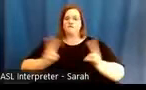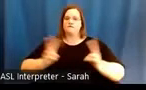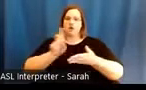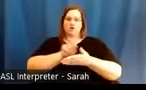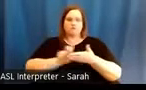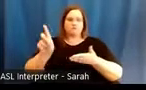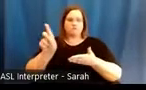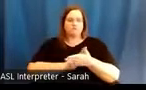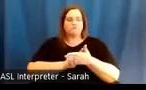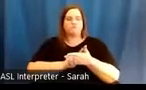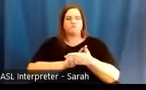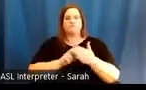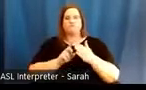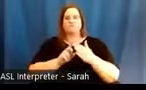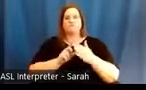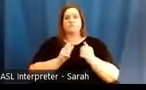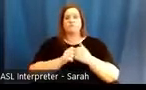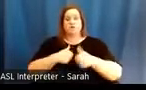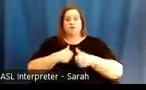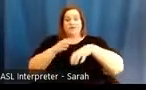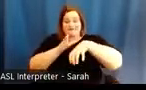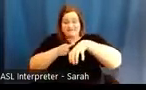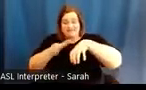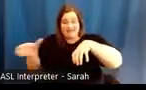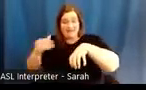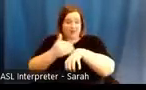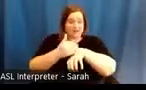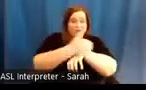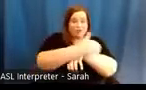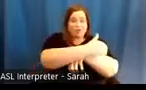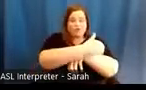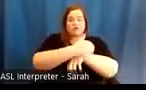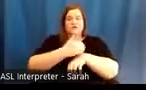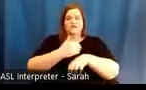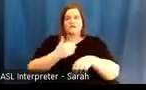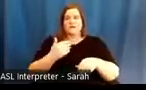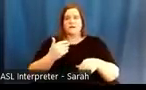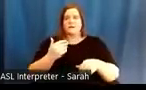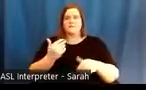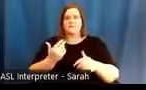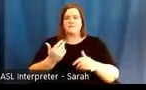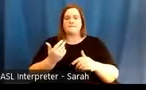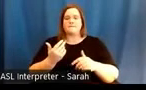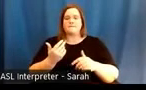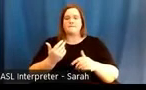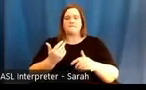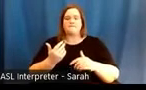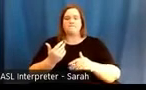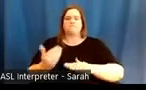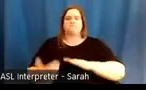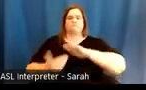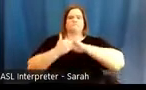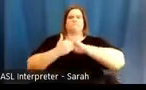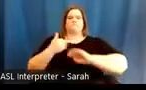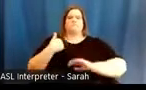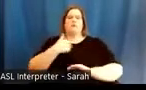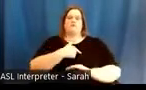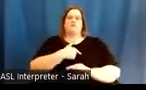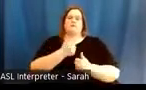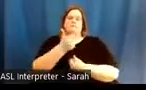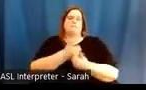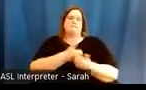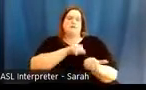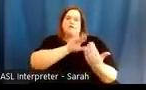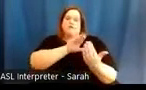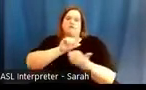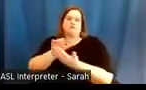started discriminating with our neighbors, attacking us in every aspect that they could. could.